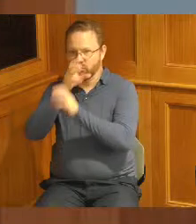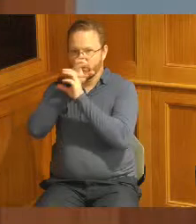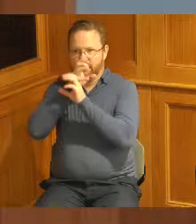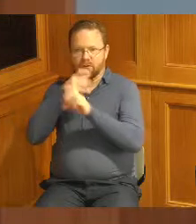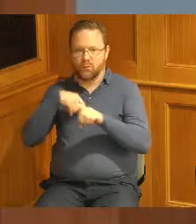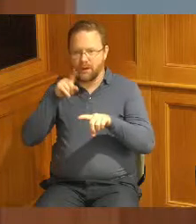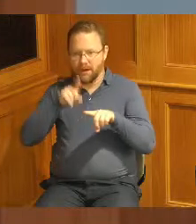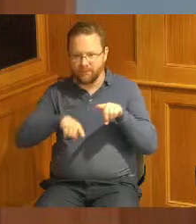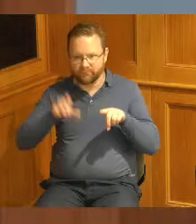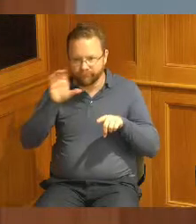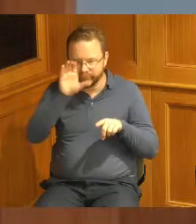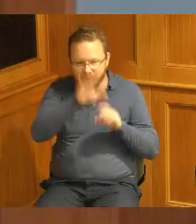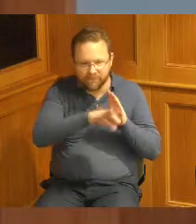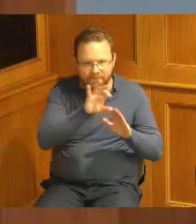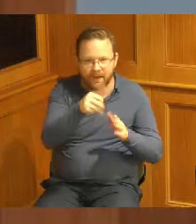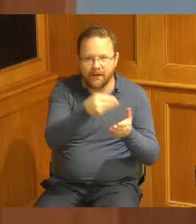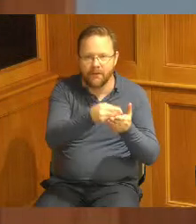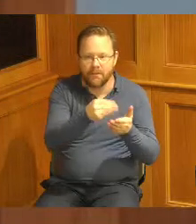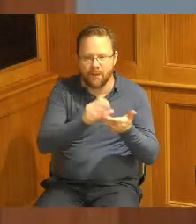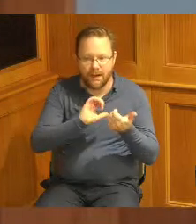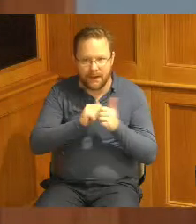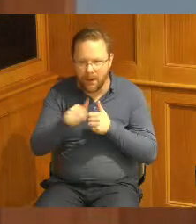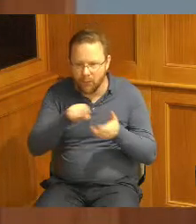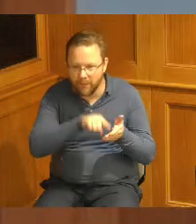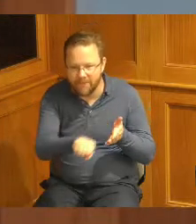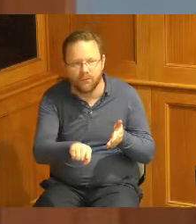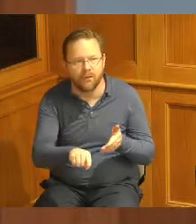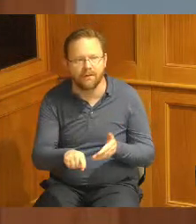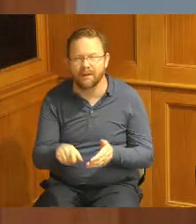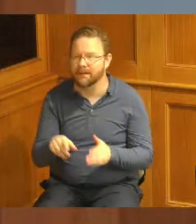that. To cover like the additional